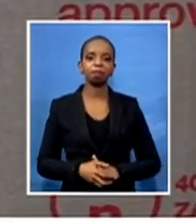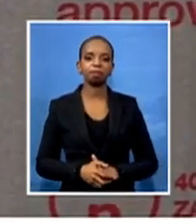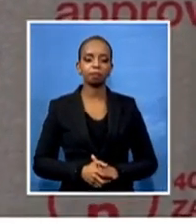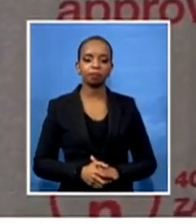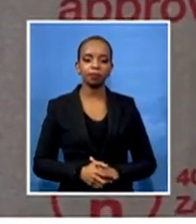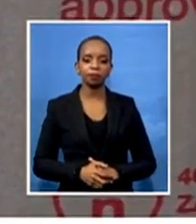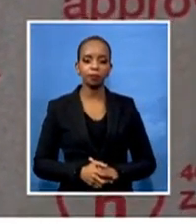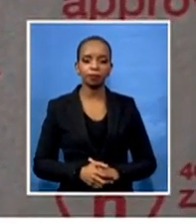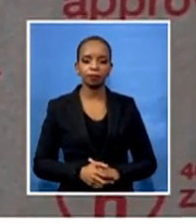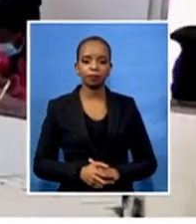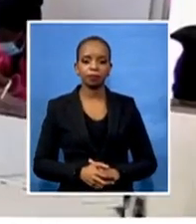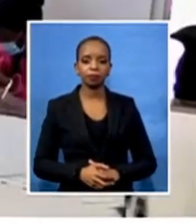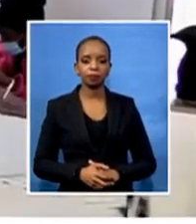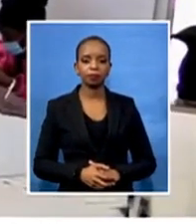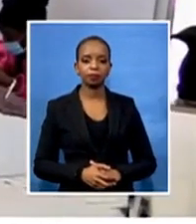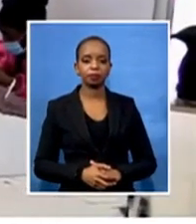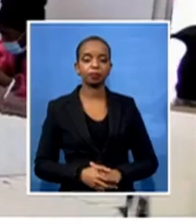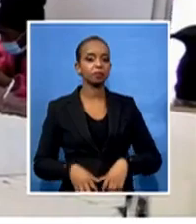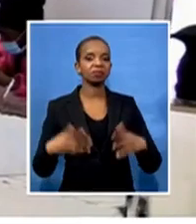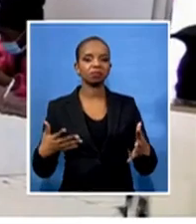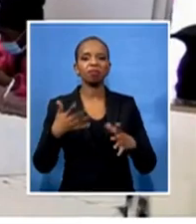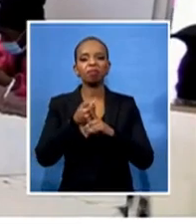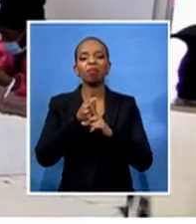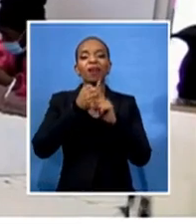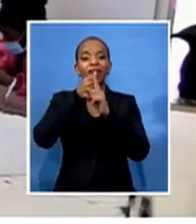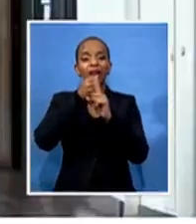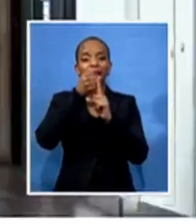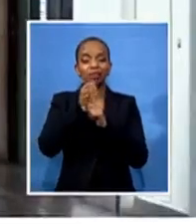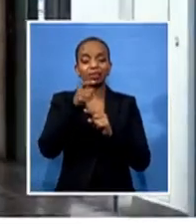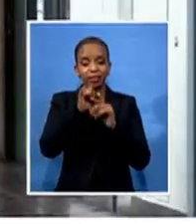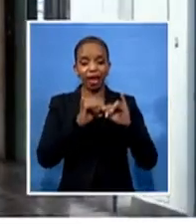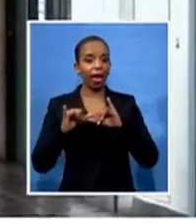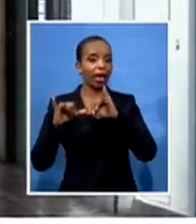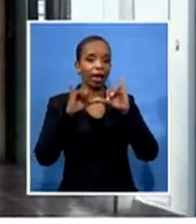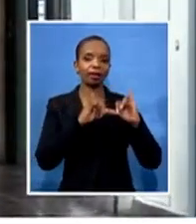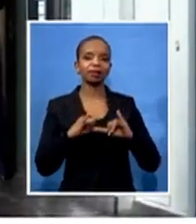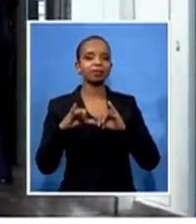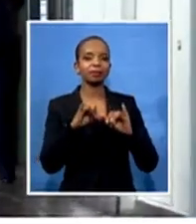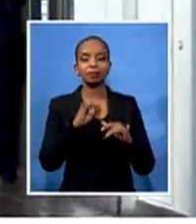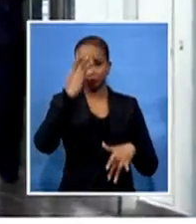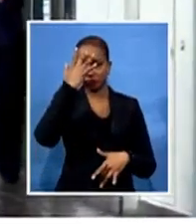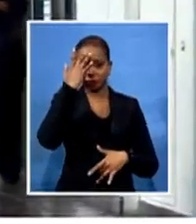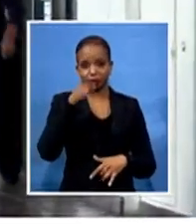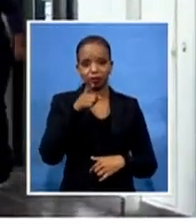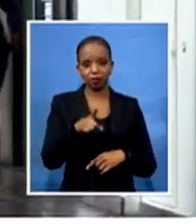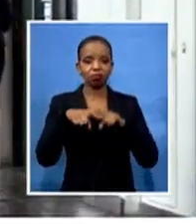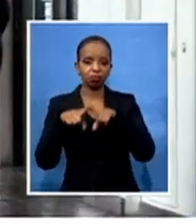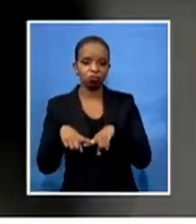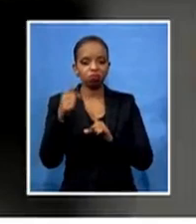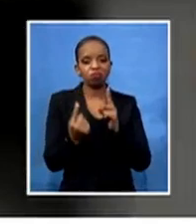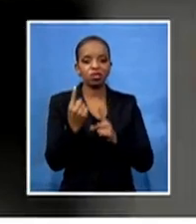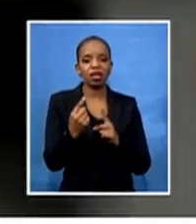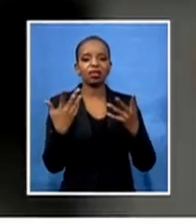Fighting a common enemy, they rely on each other for support, constantly reminded that there is light at the end of the